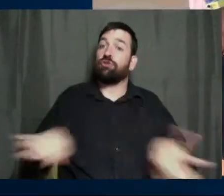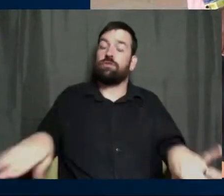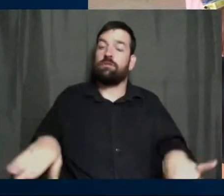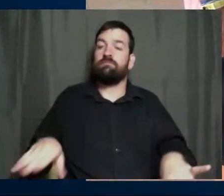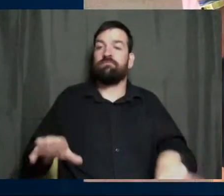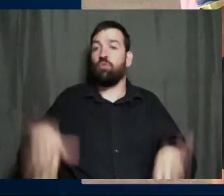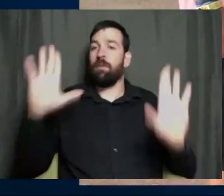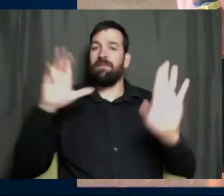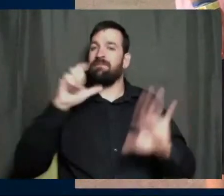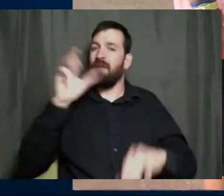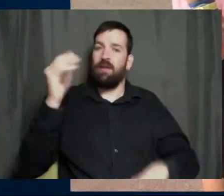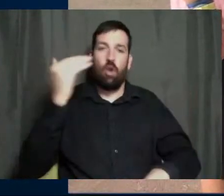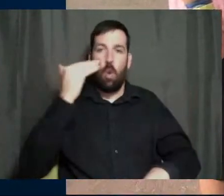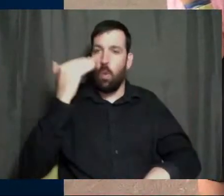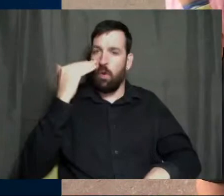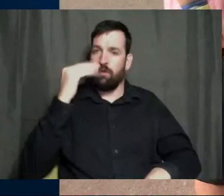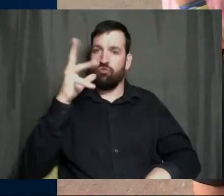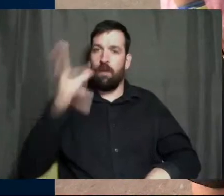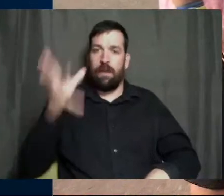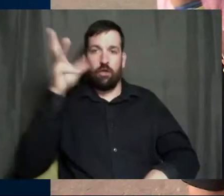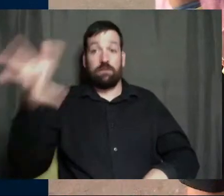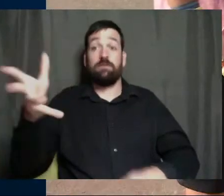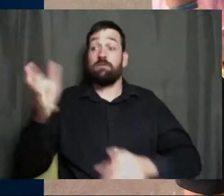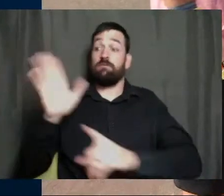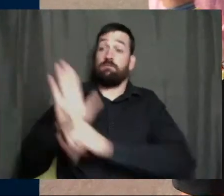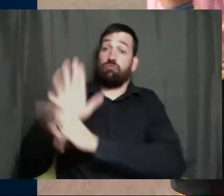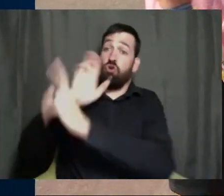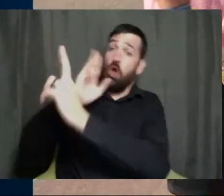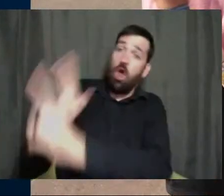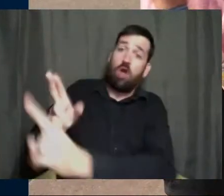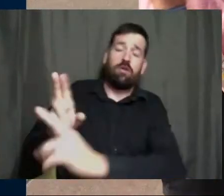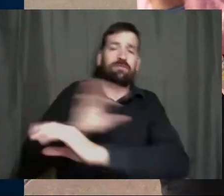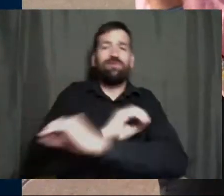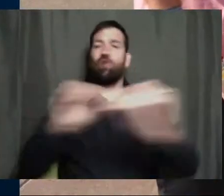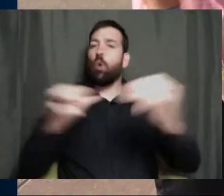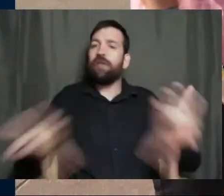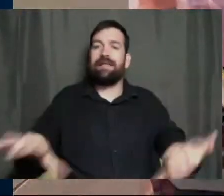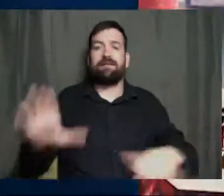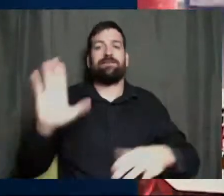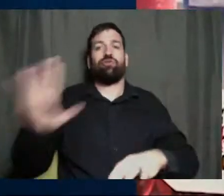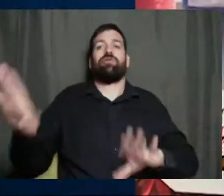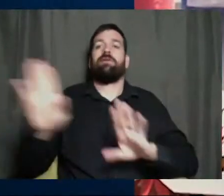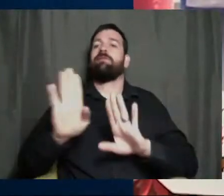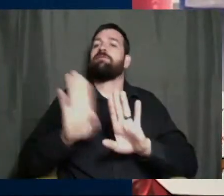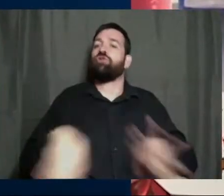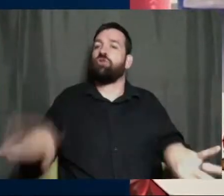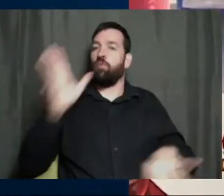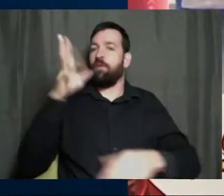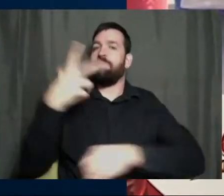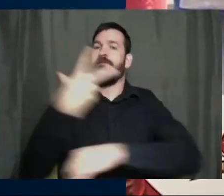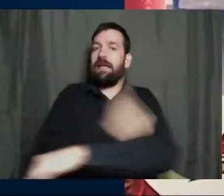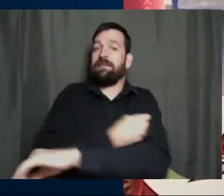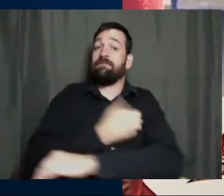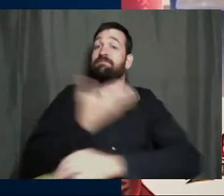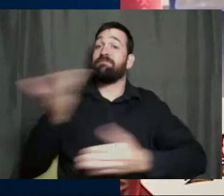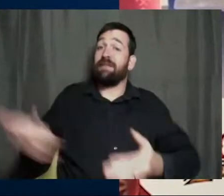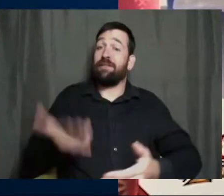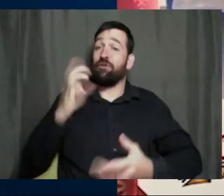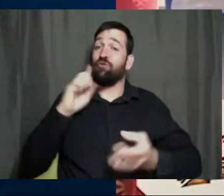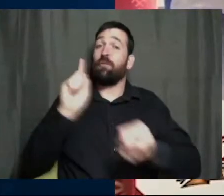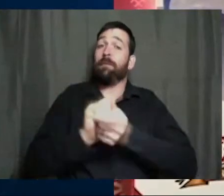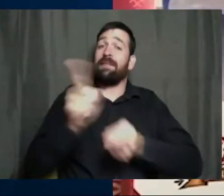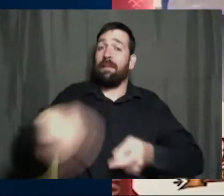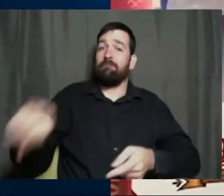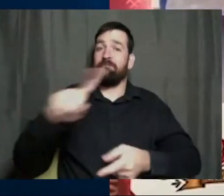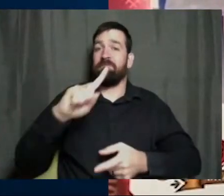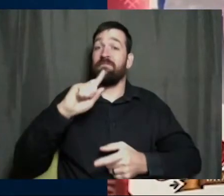But in their honor, she is taking no chances and making sure that her kids get vaccinated. So please be here to meet them, and have a wonderful